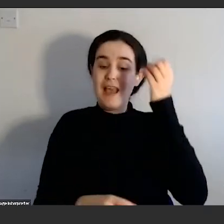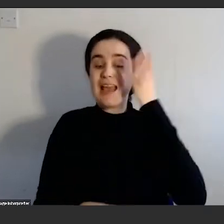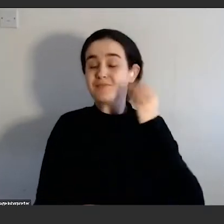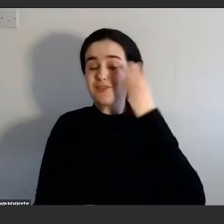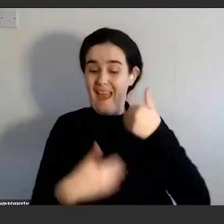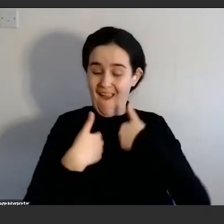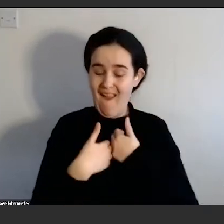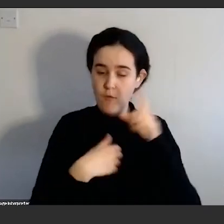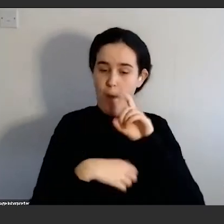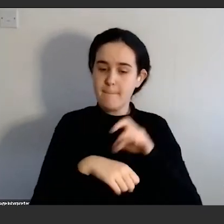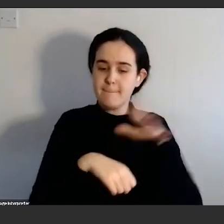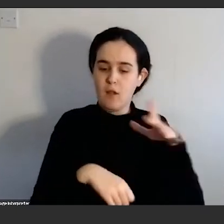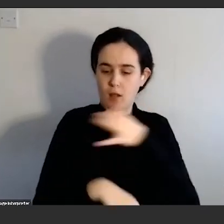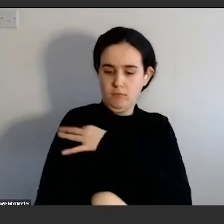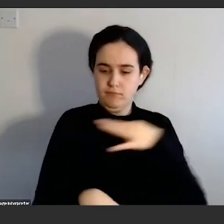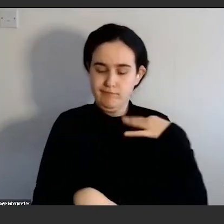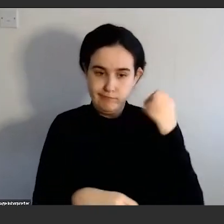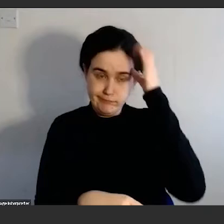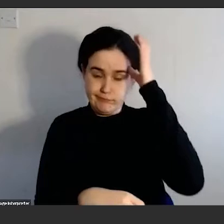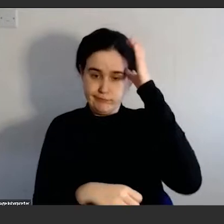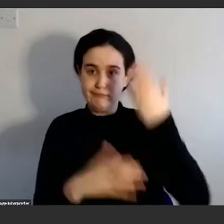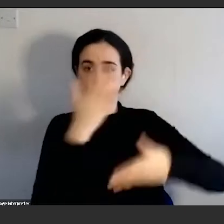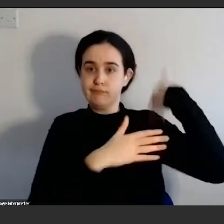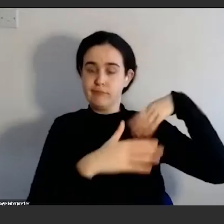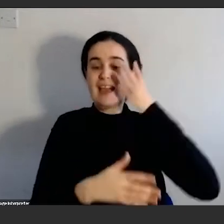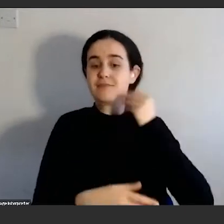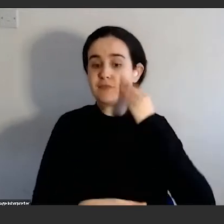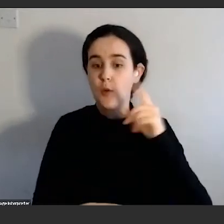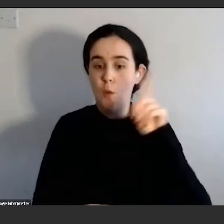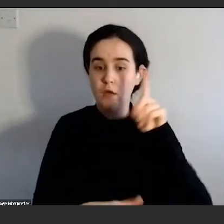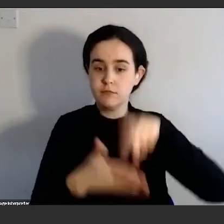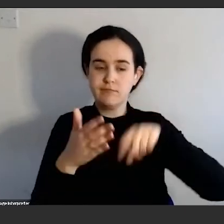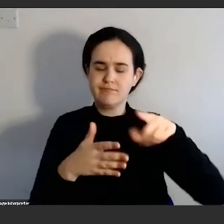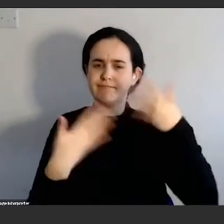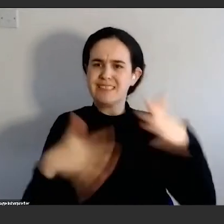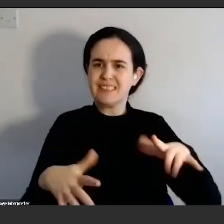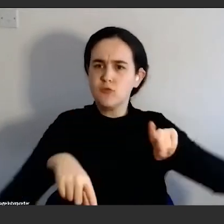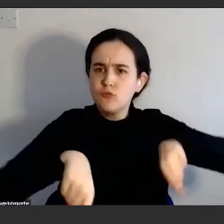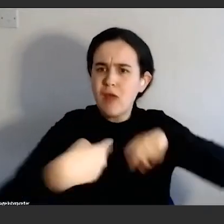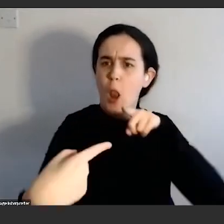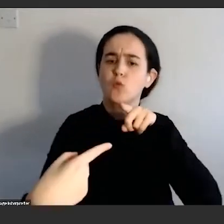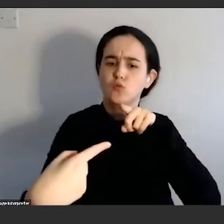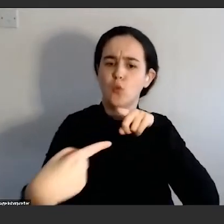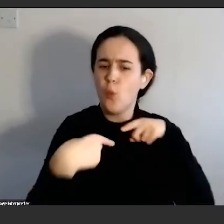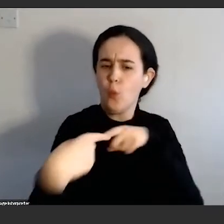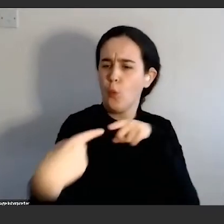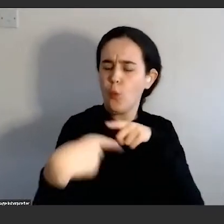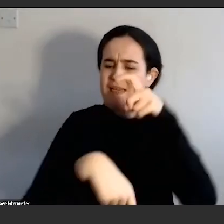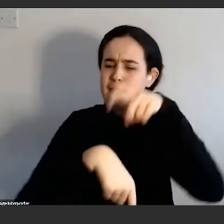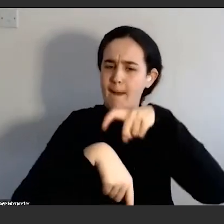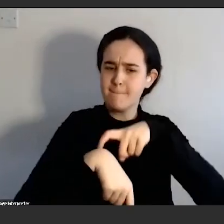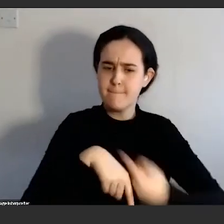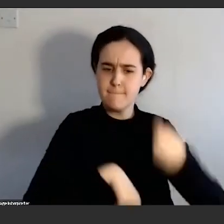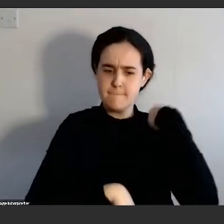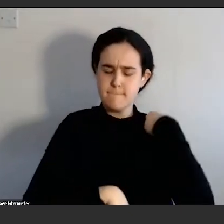challenging time for doing that, and you're very outspoken about psychiatry. I'm going to get